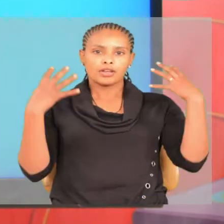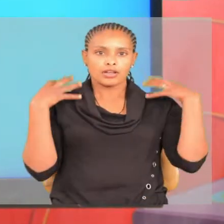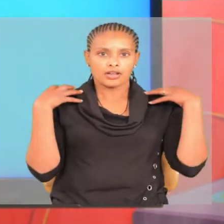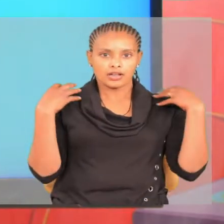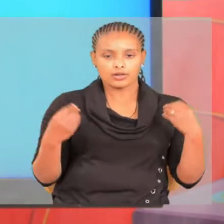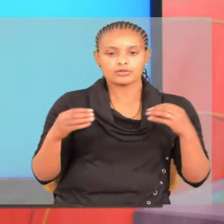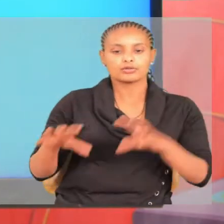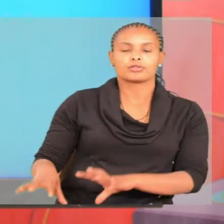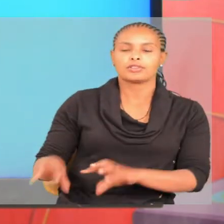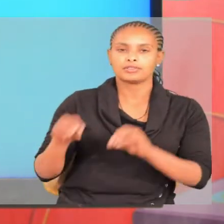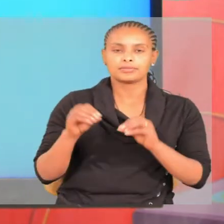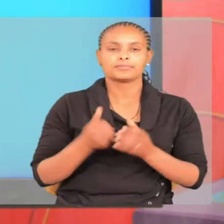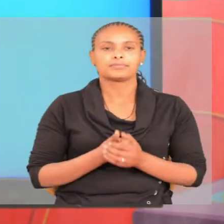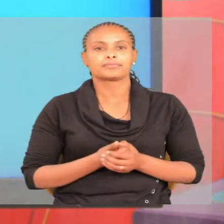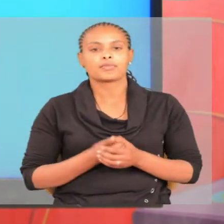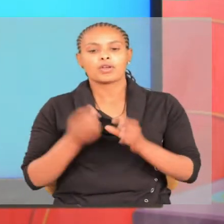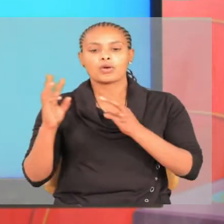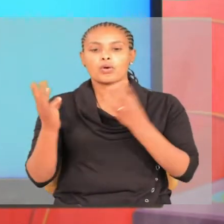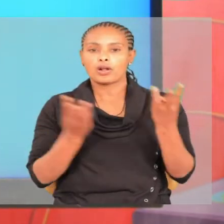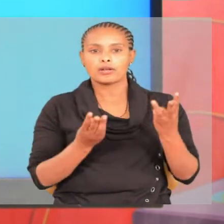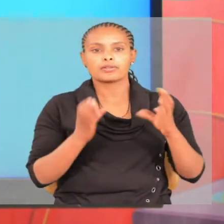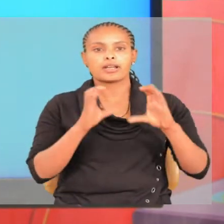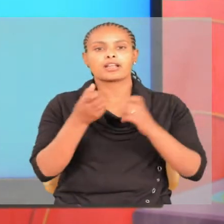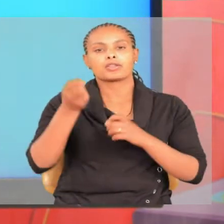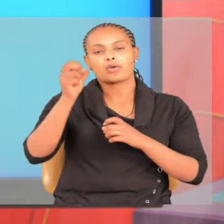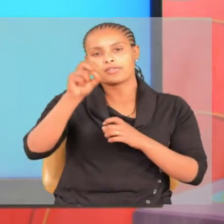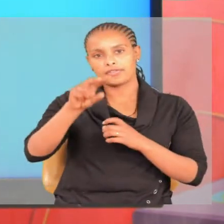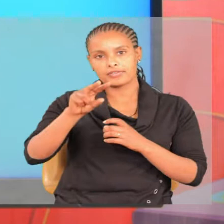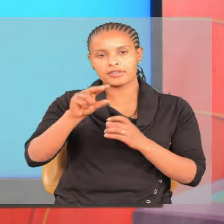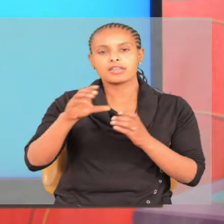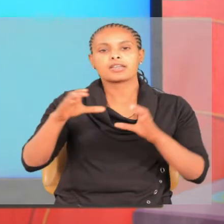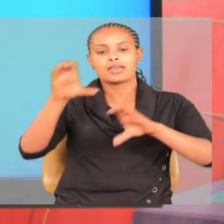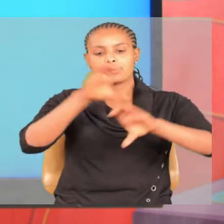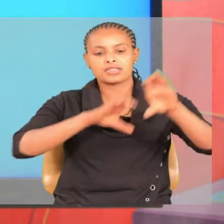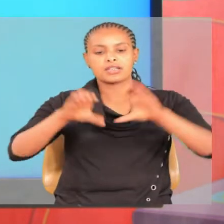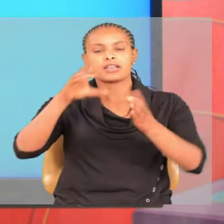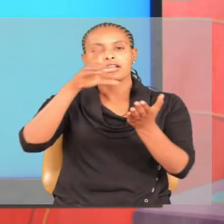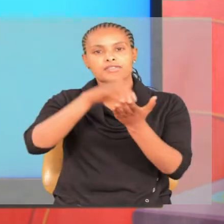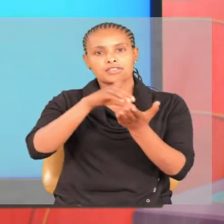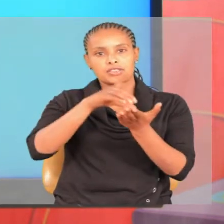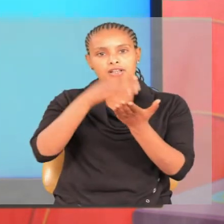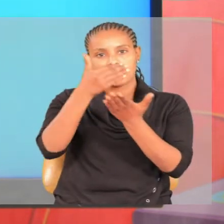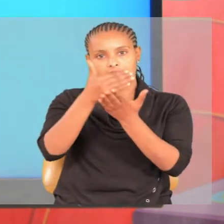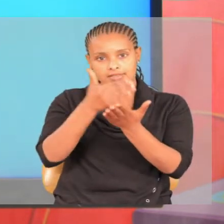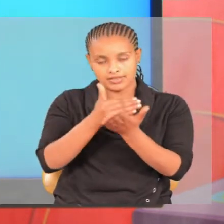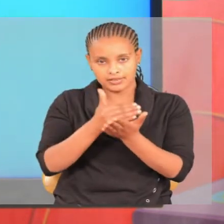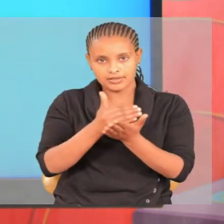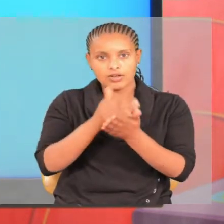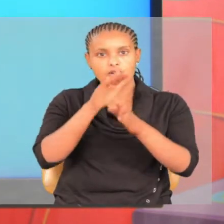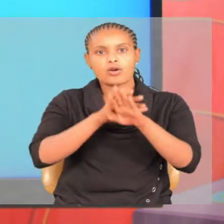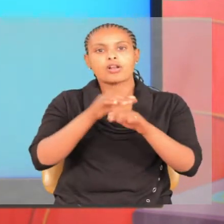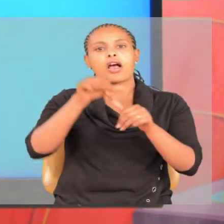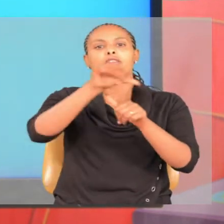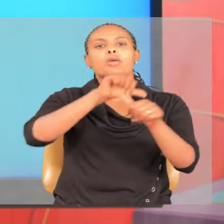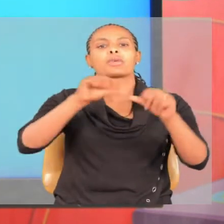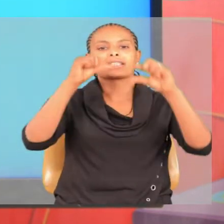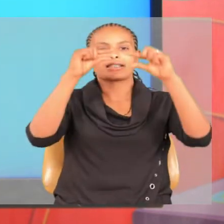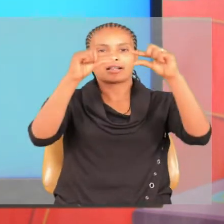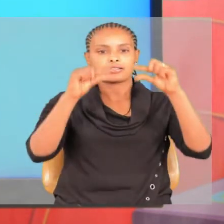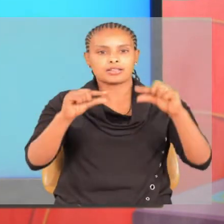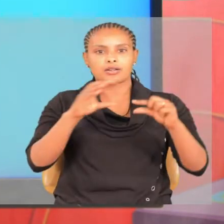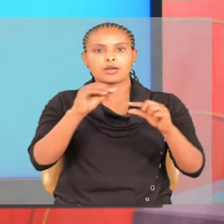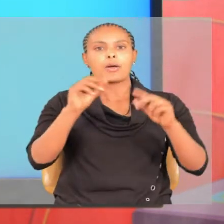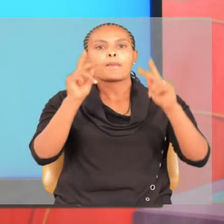Hello students, welcome to grade 12 chemistry revision lesson on atomic structure